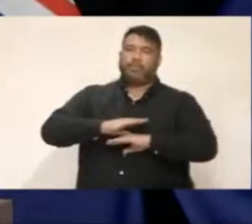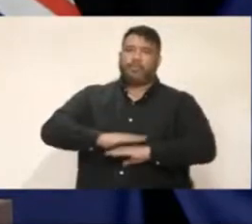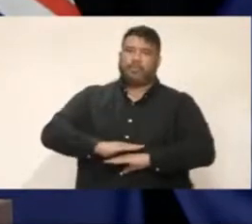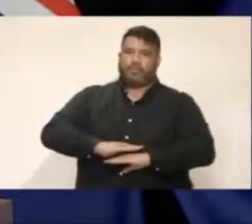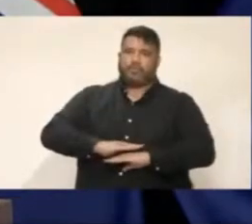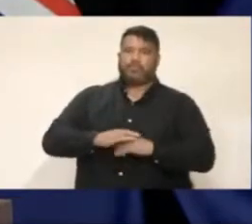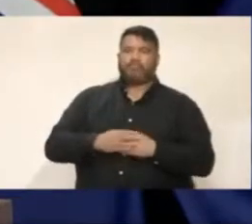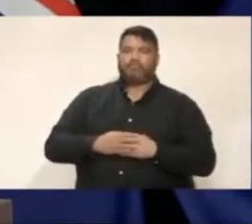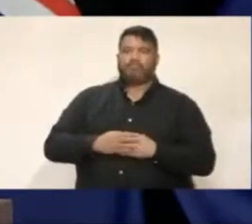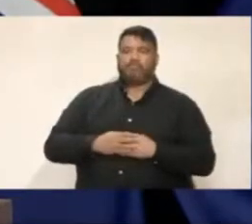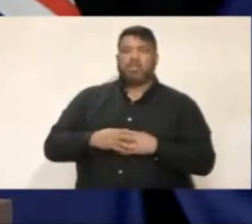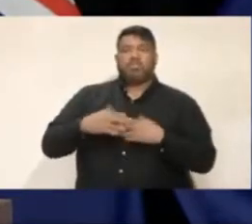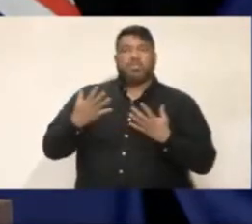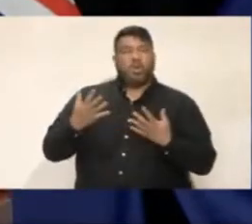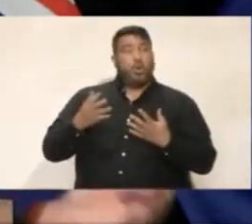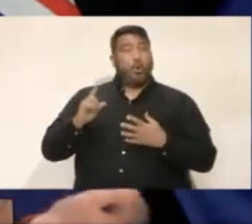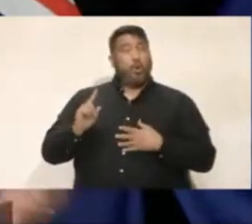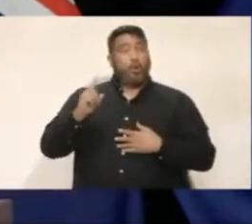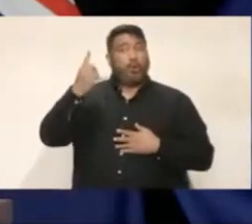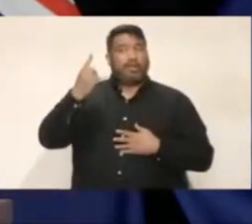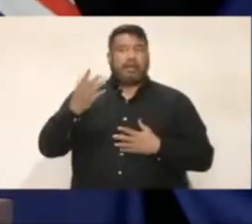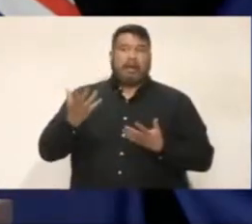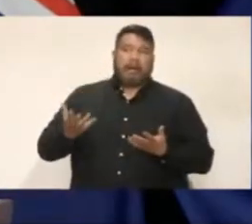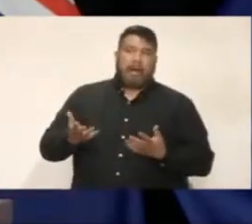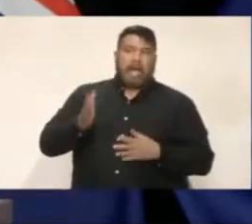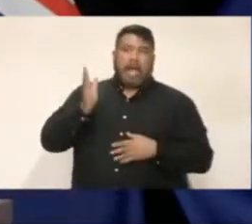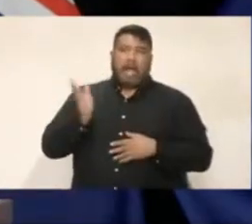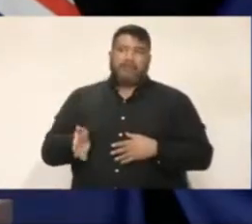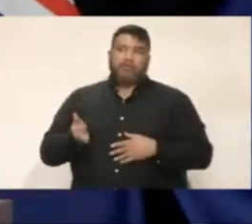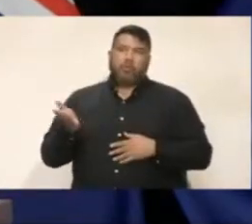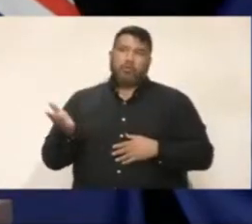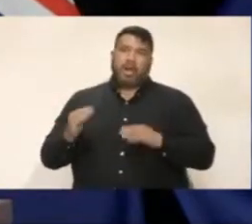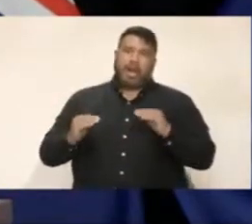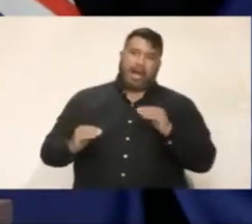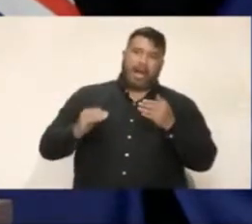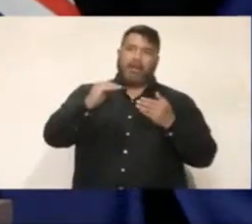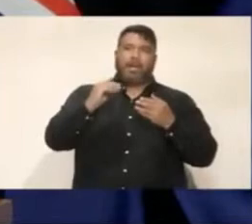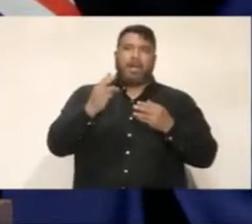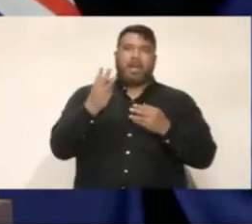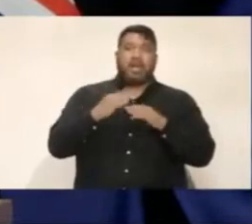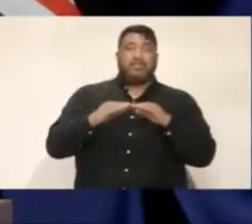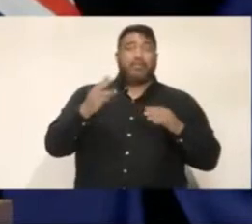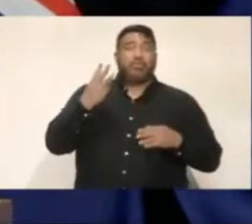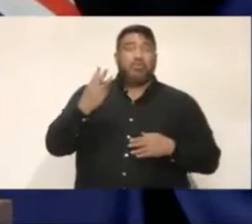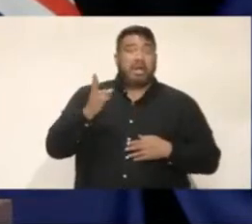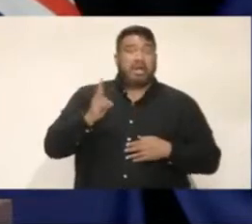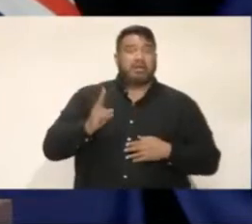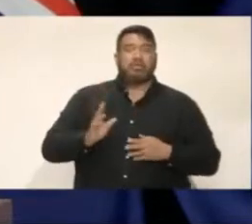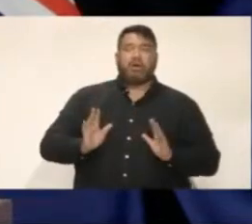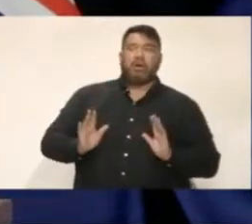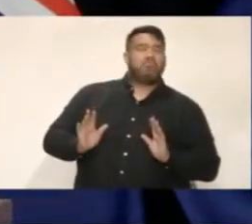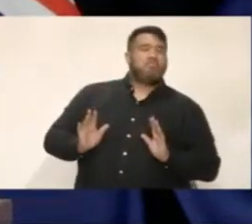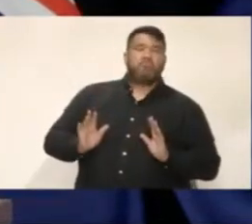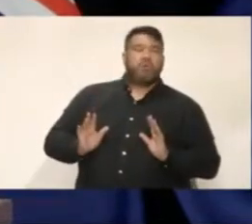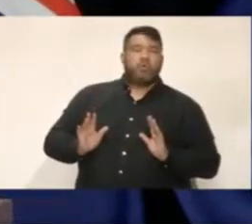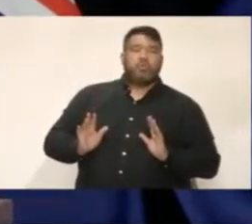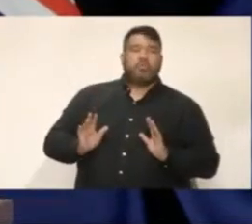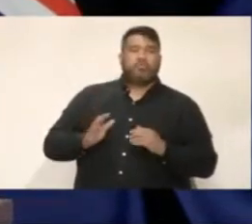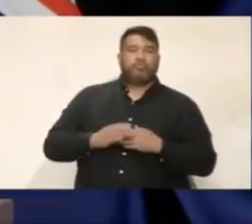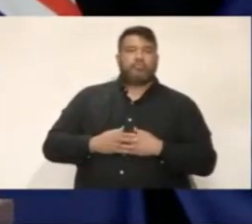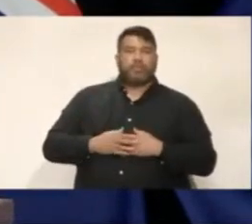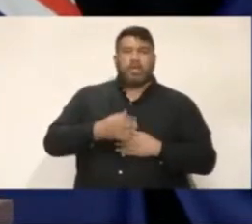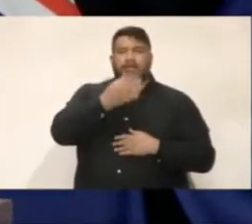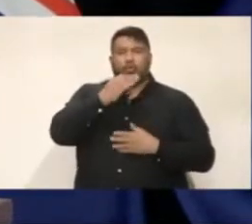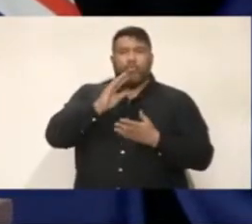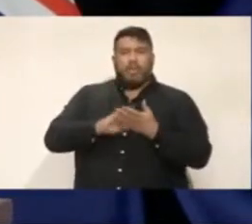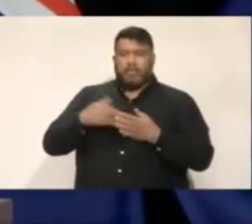Auckland needs, for instance, to move back to level 3. We have built on what we've learned over the past few months. We've been prepared,